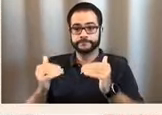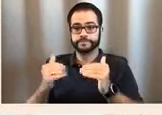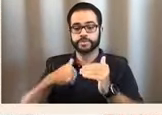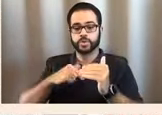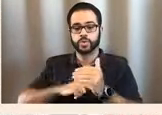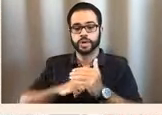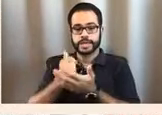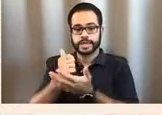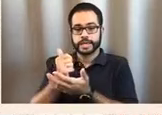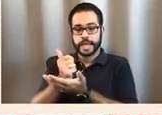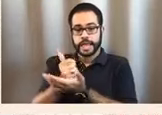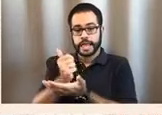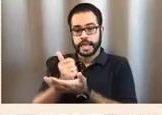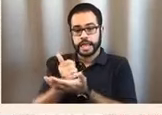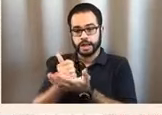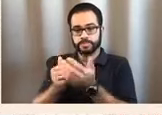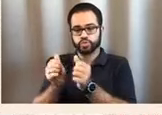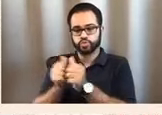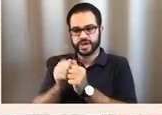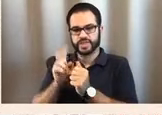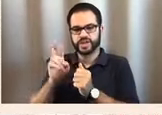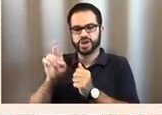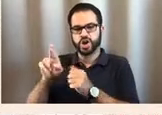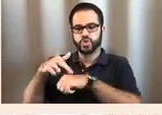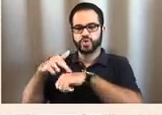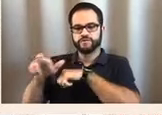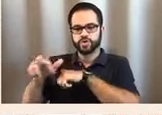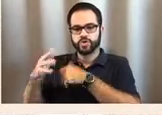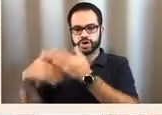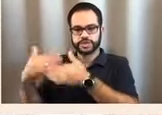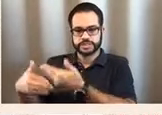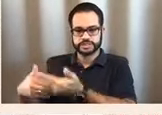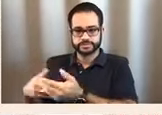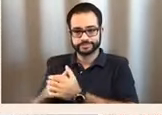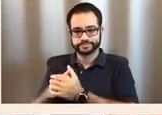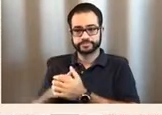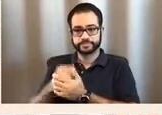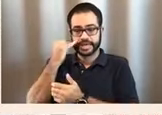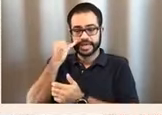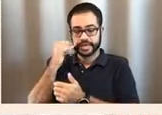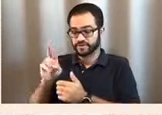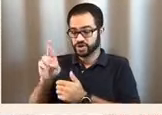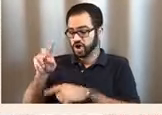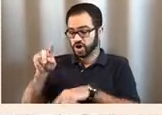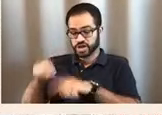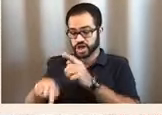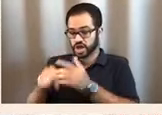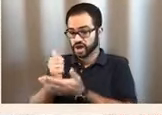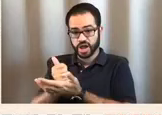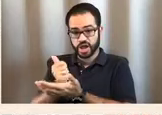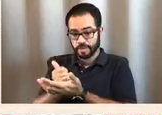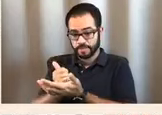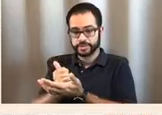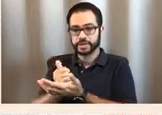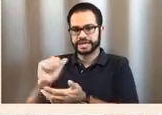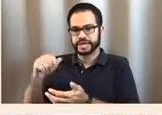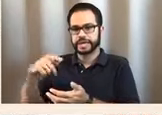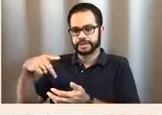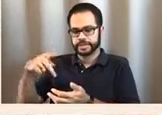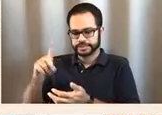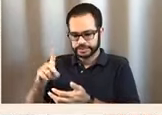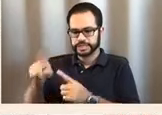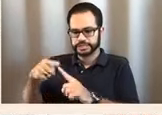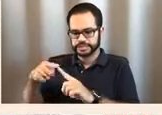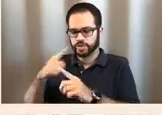referral process to VR. If VR is unable to serve the individual, APD will then assist the individual